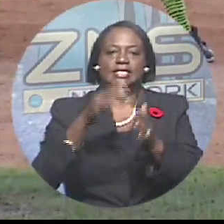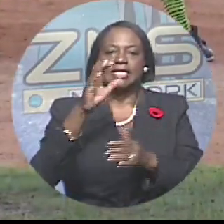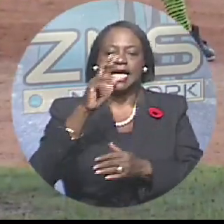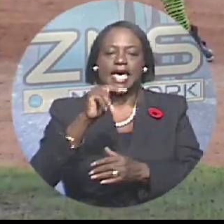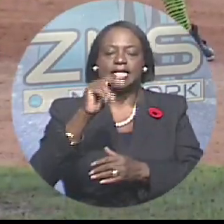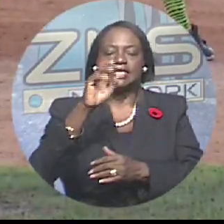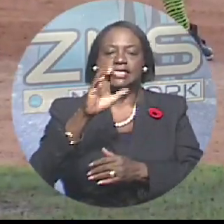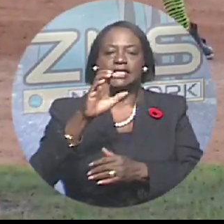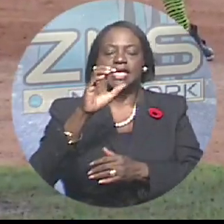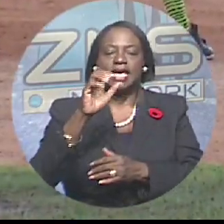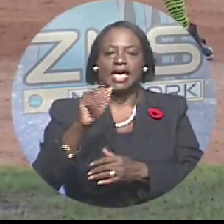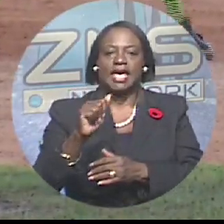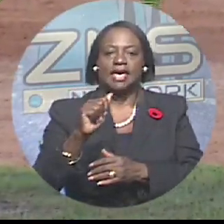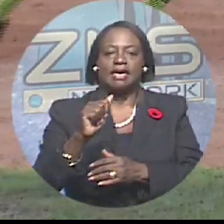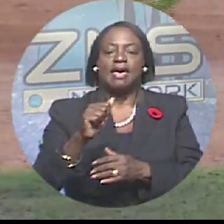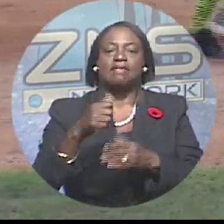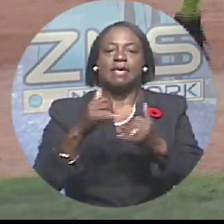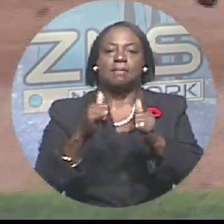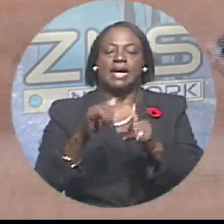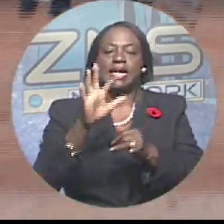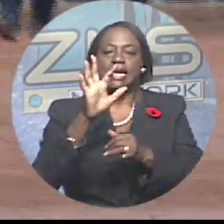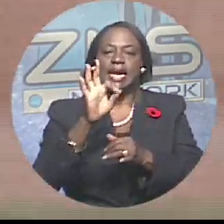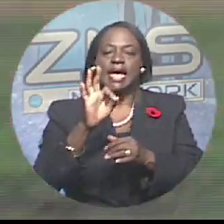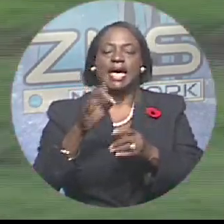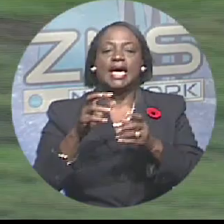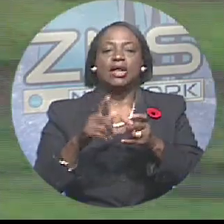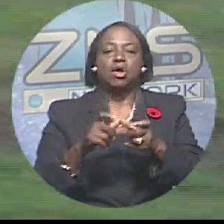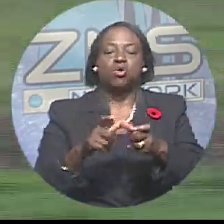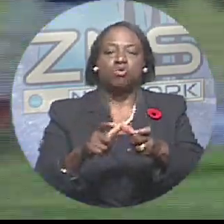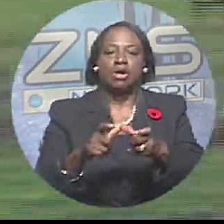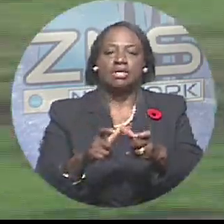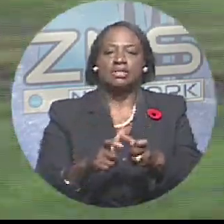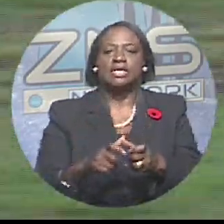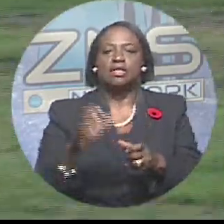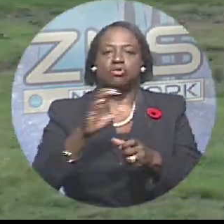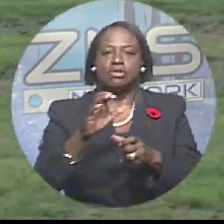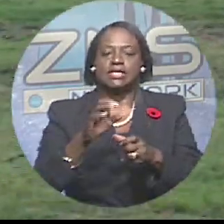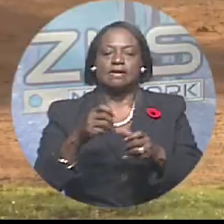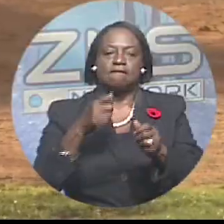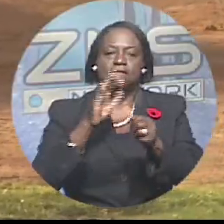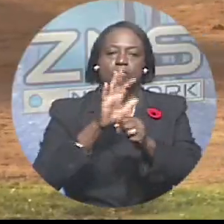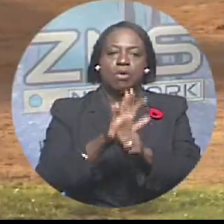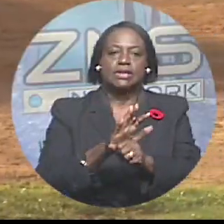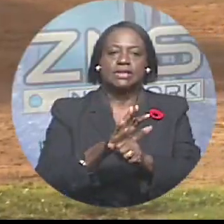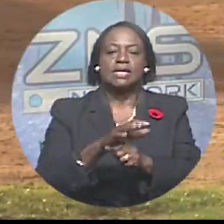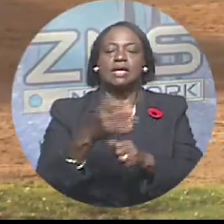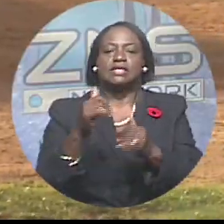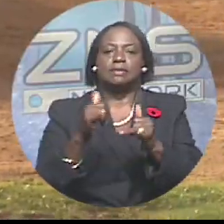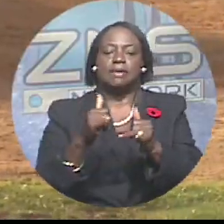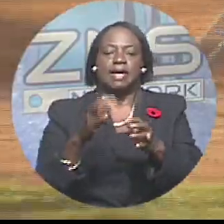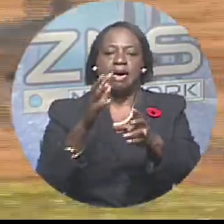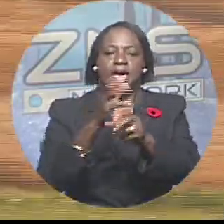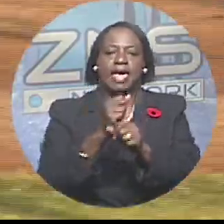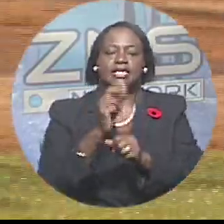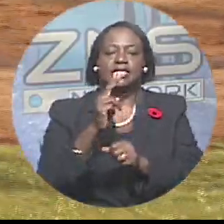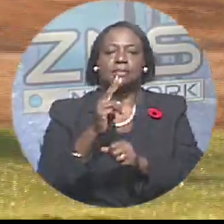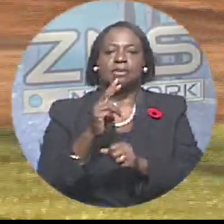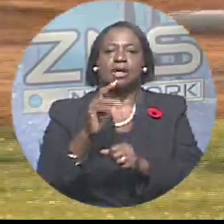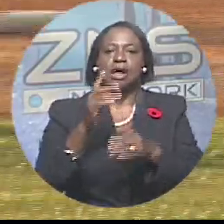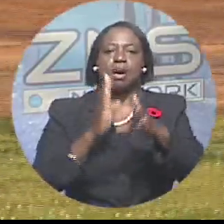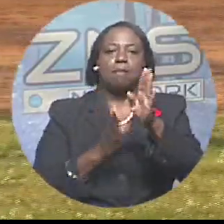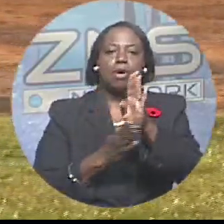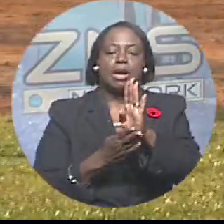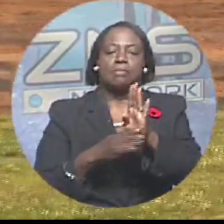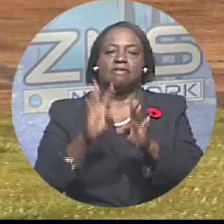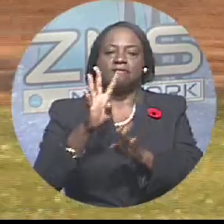Comets played 9 runs in the first inning, and the Crusaders are forced to play catch-up. In the bottom of the frame, Crusaders, they get